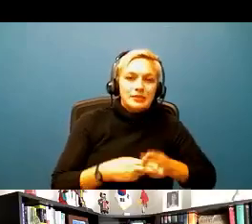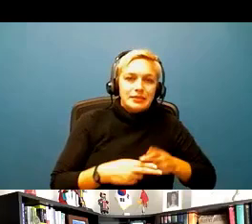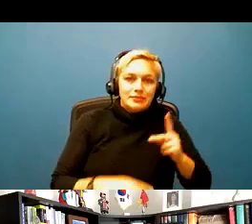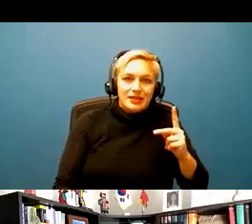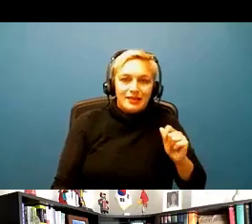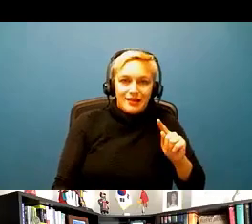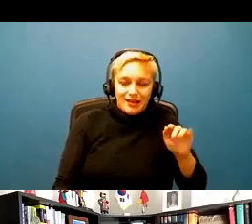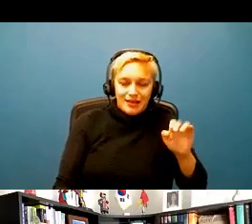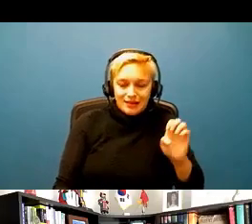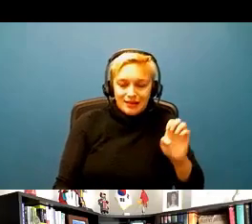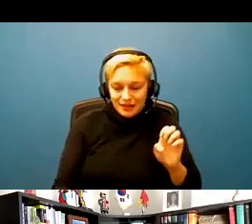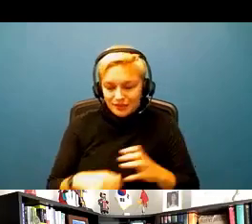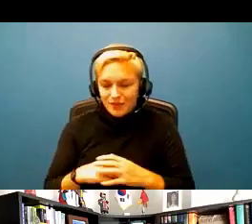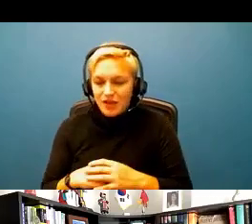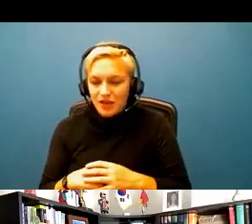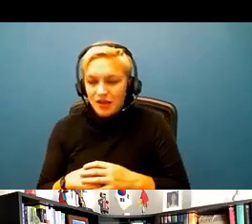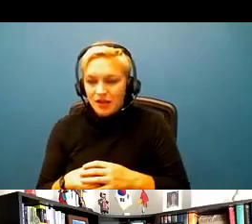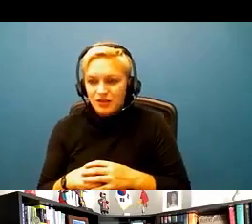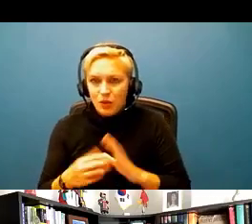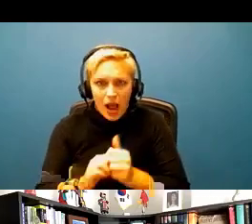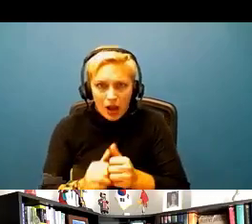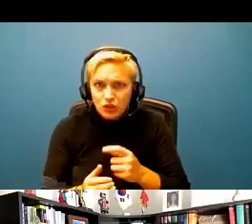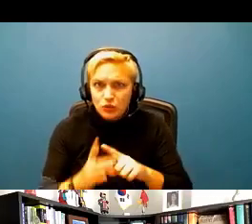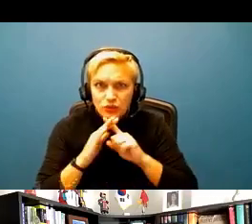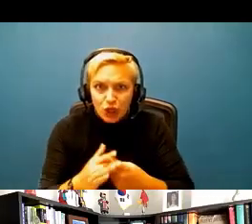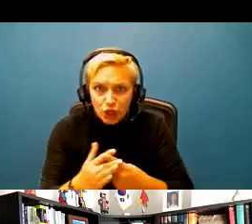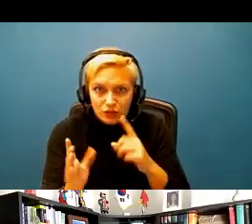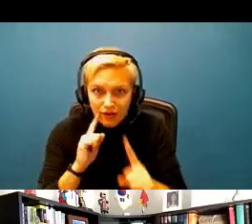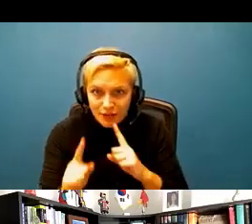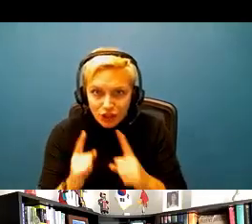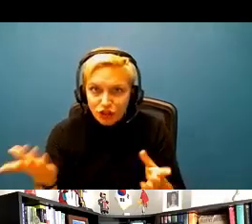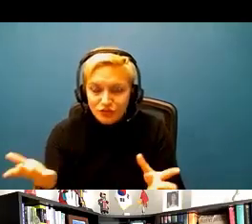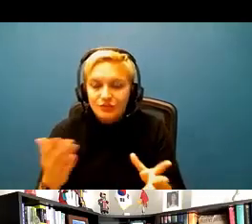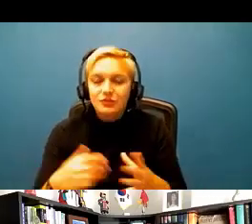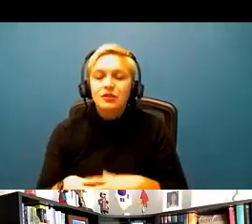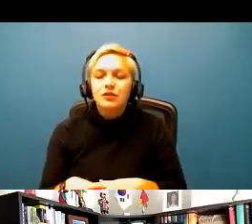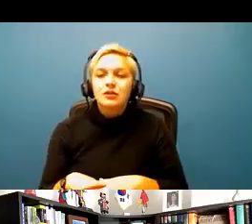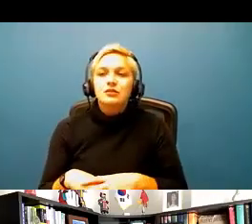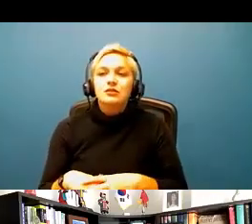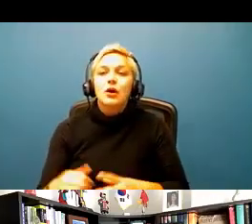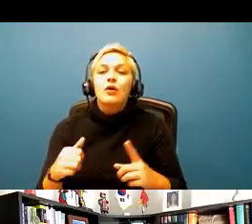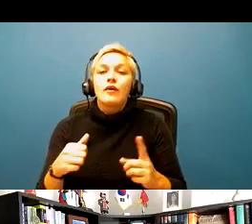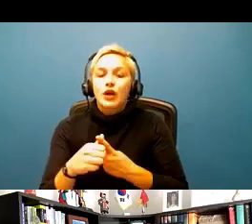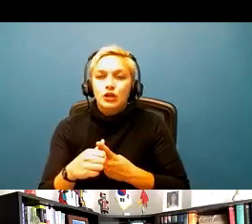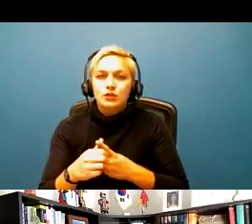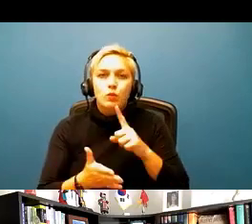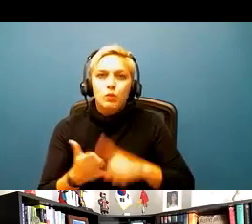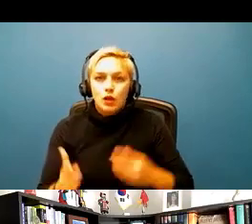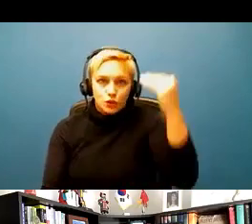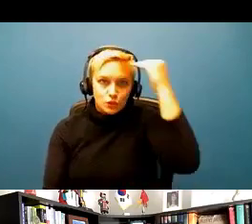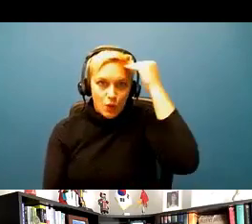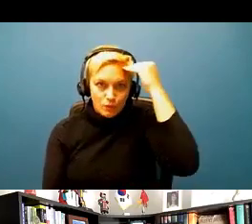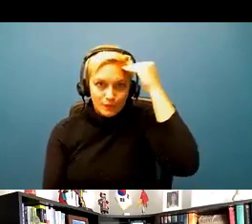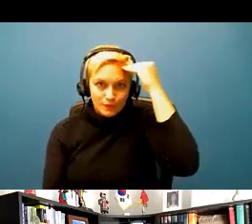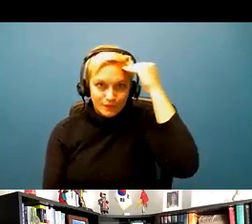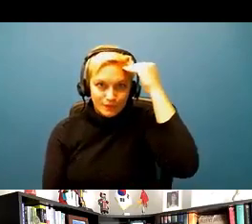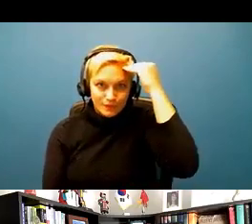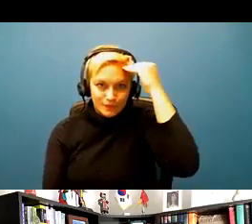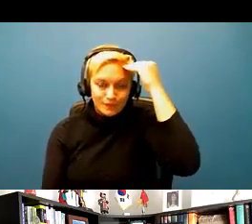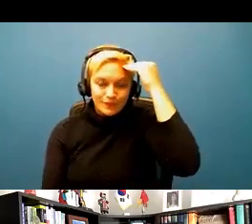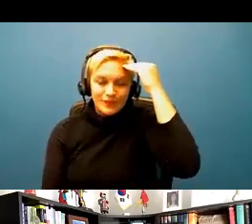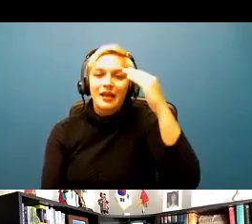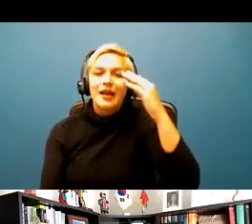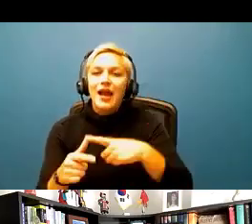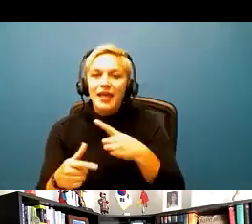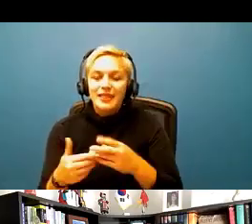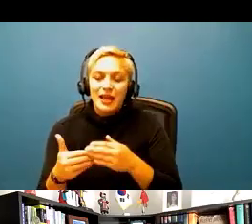what you know and where and what works, and moving on from there through the lens of the